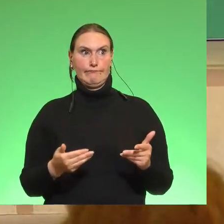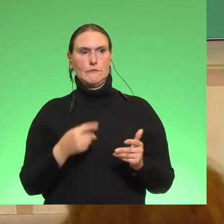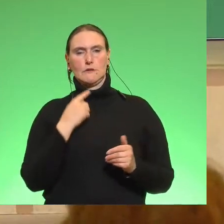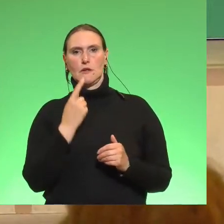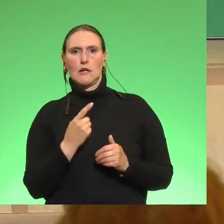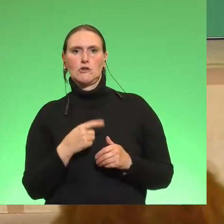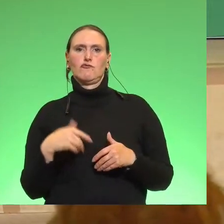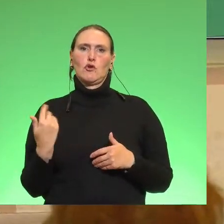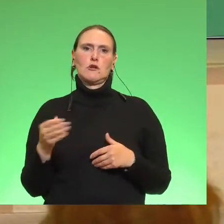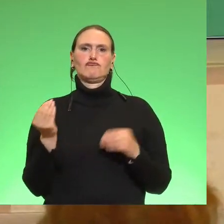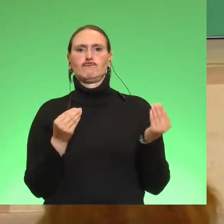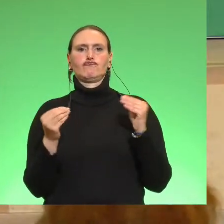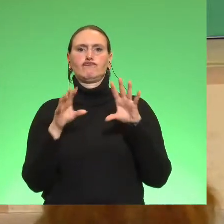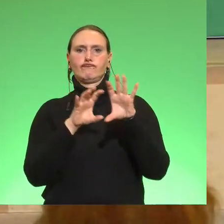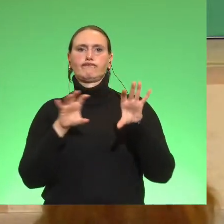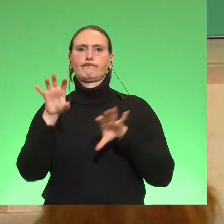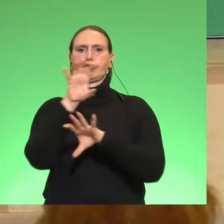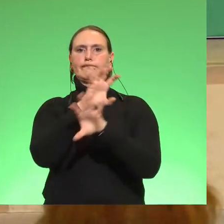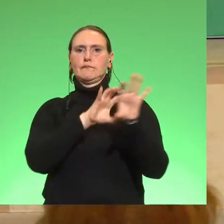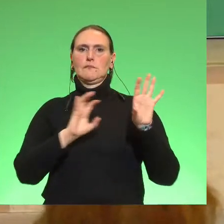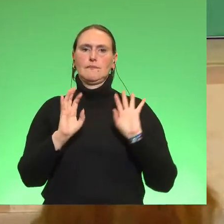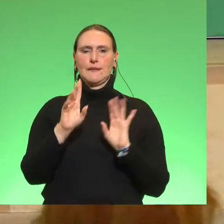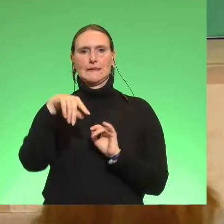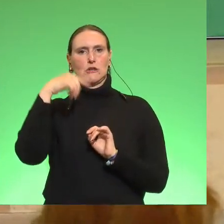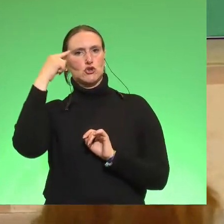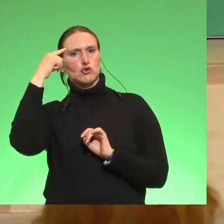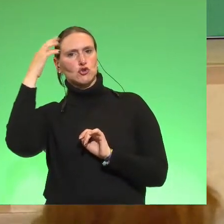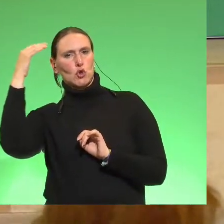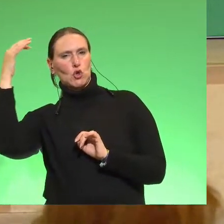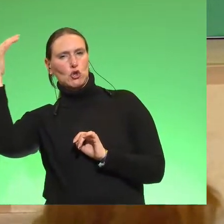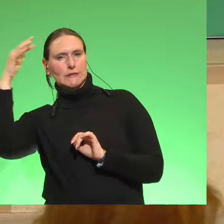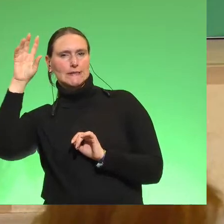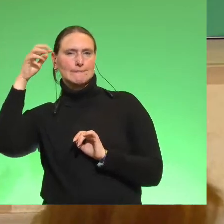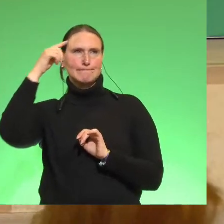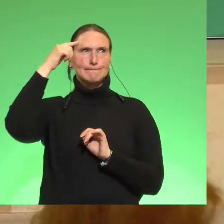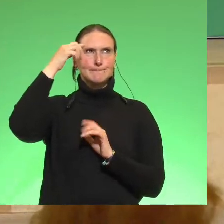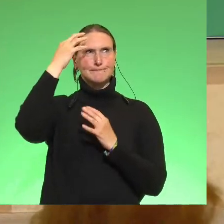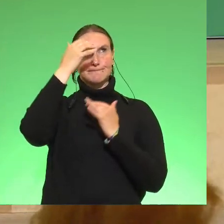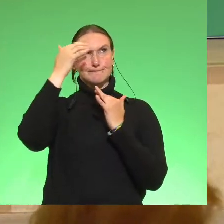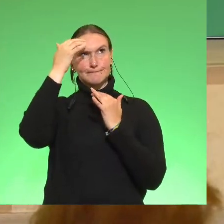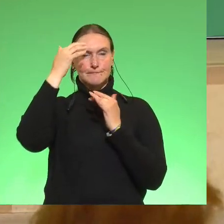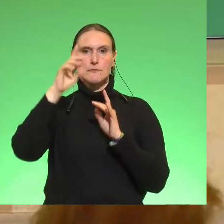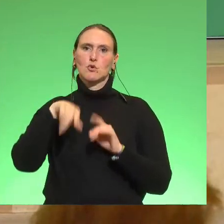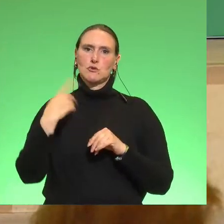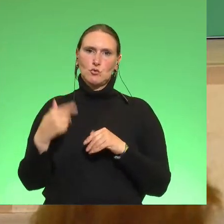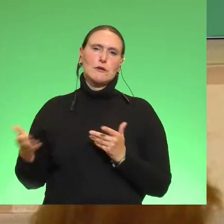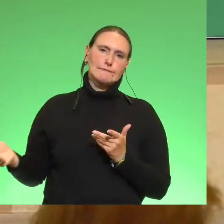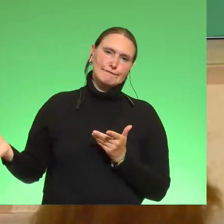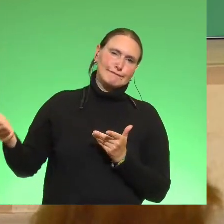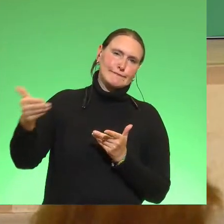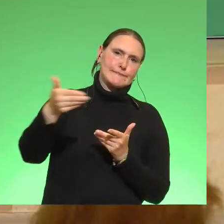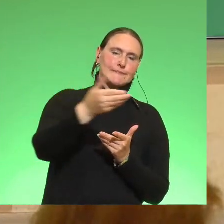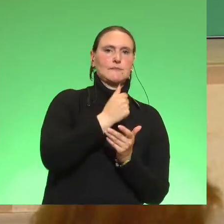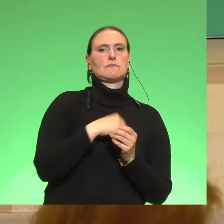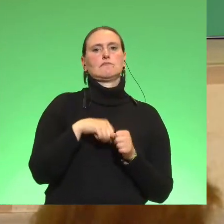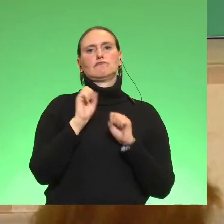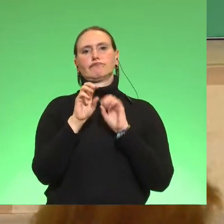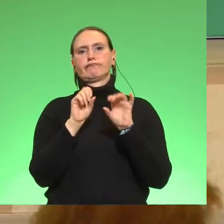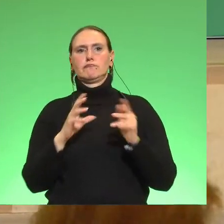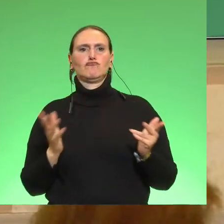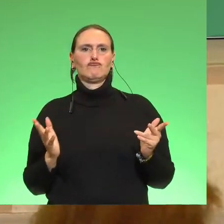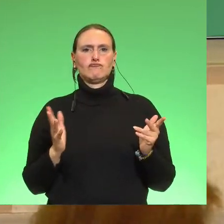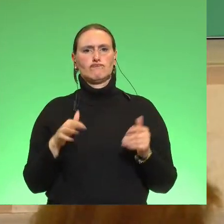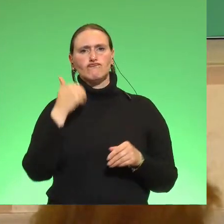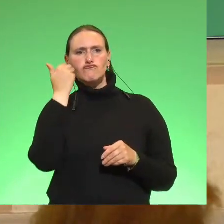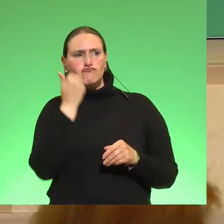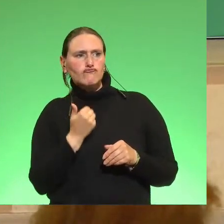assemblage of thoughts, and I hope you think with me. And please feel free to